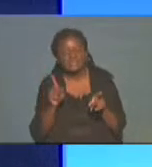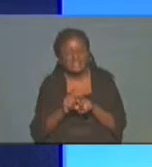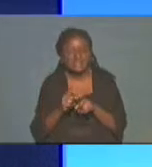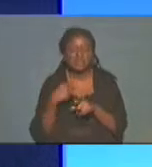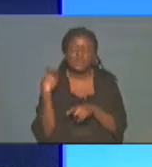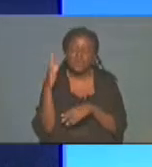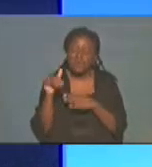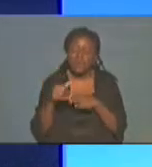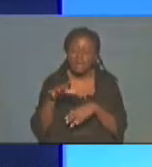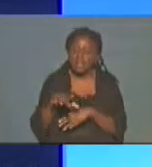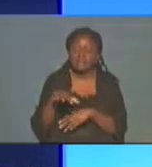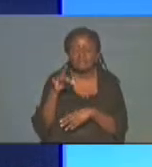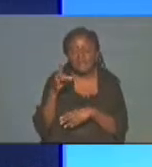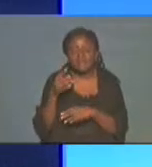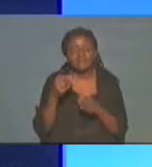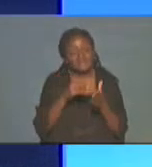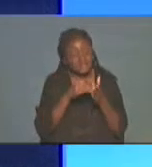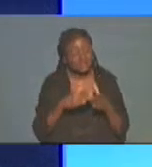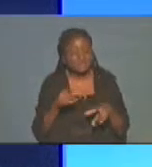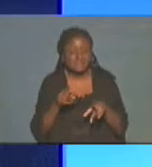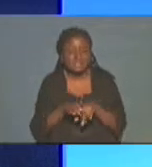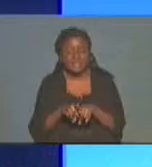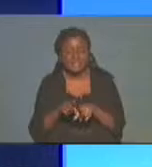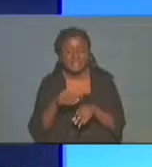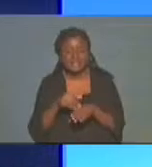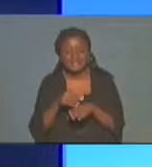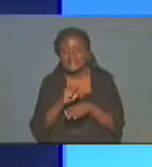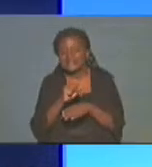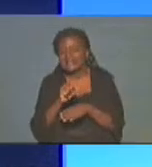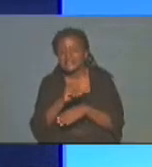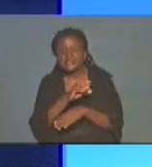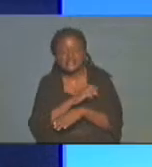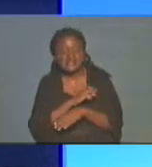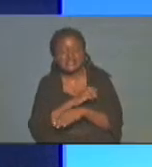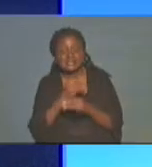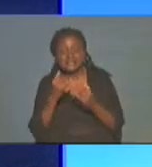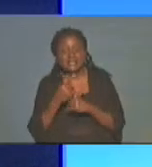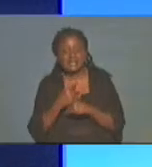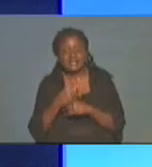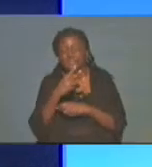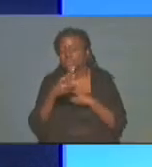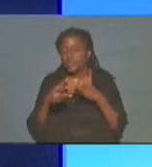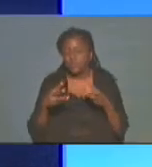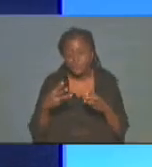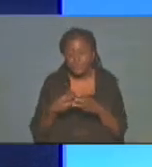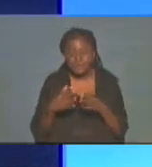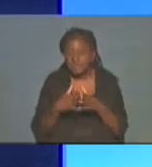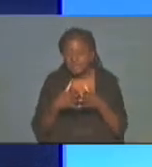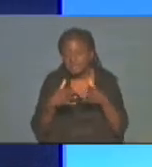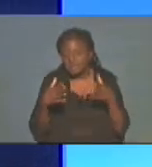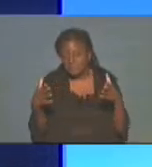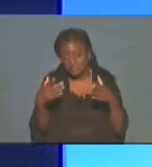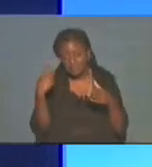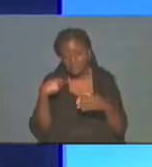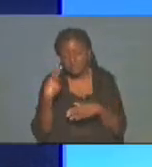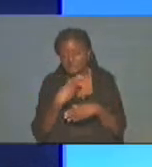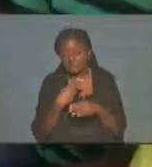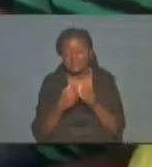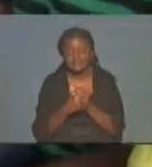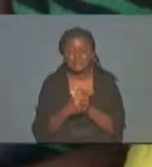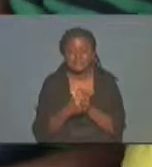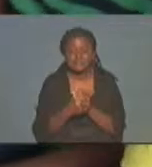all found, like the students at St. Cecilia's today, that the world was our oyster. Here's Antoinette Smith.